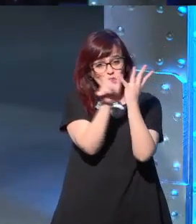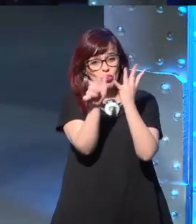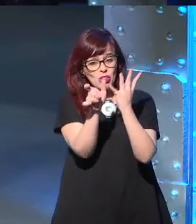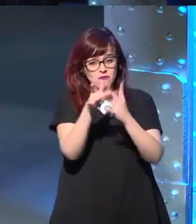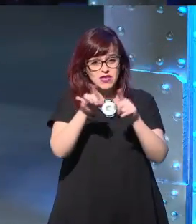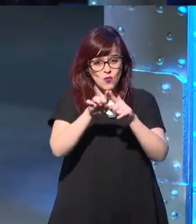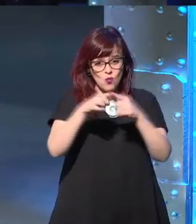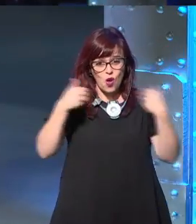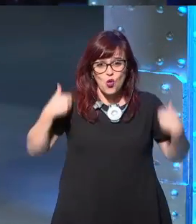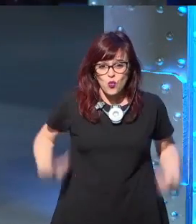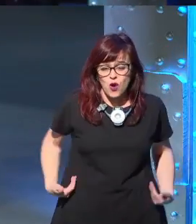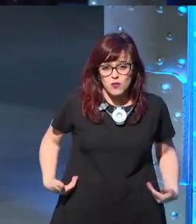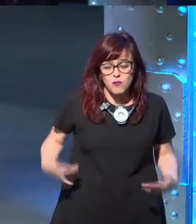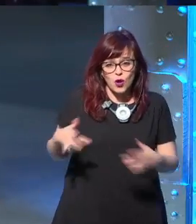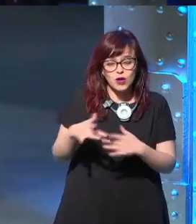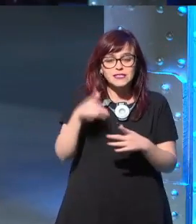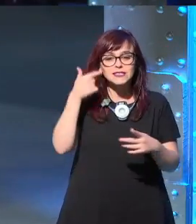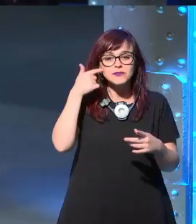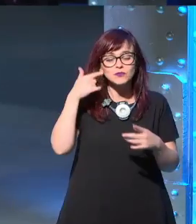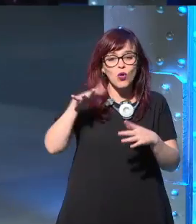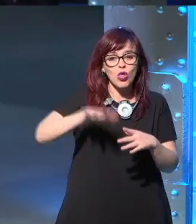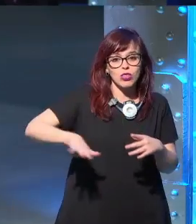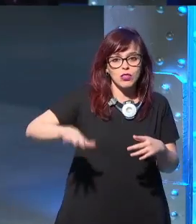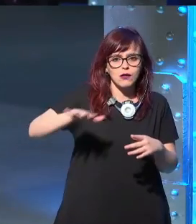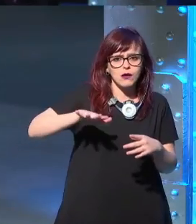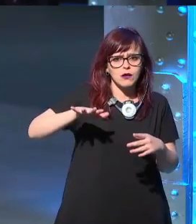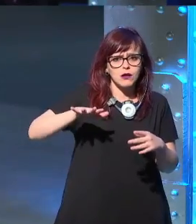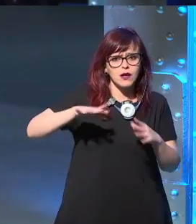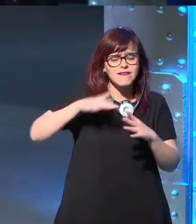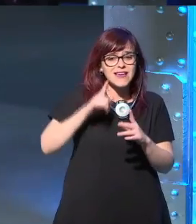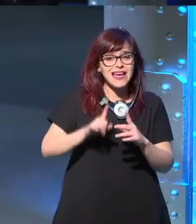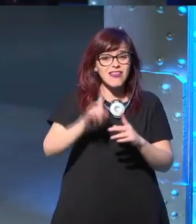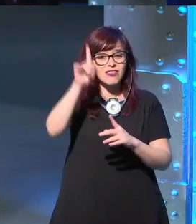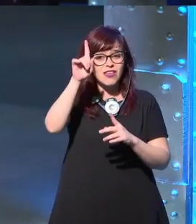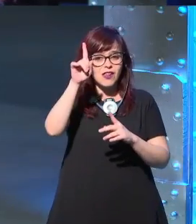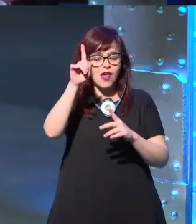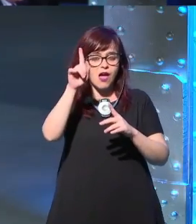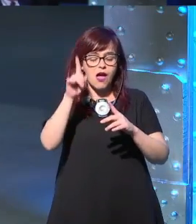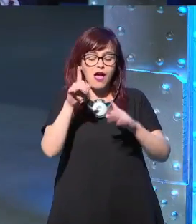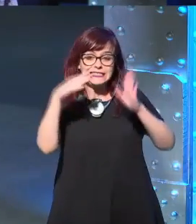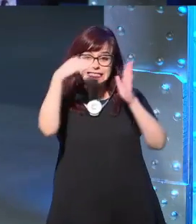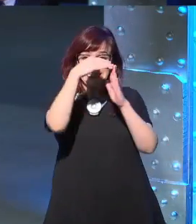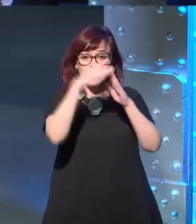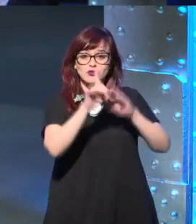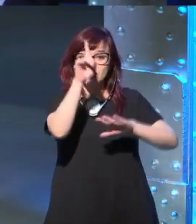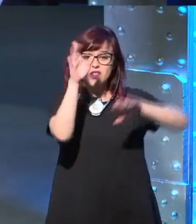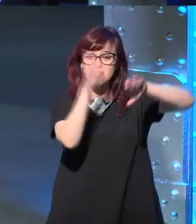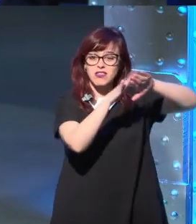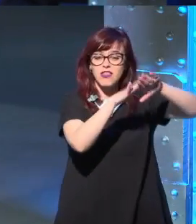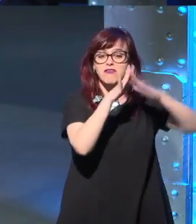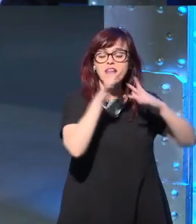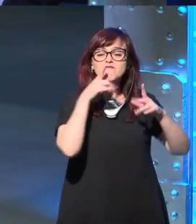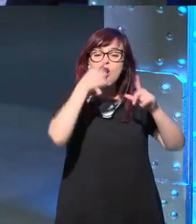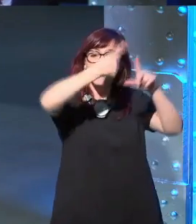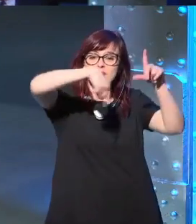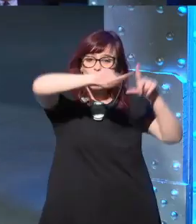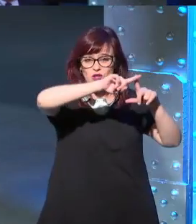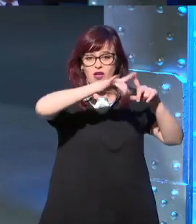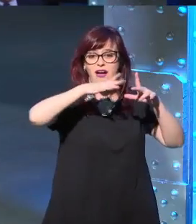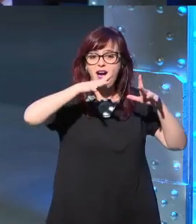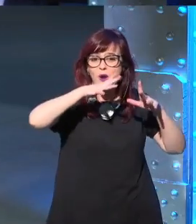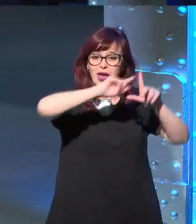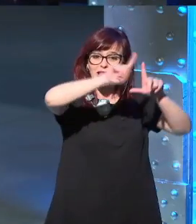top left again, those swirls and quirls and curls of hair and swirls of water and spirals that he loves, including a stab at the